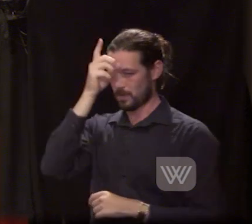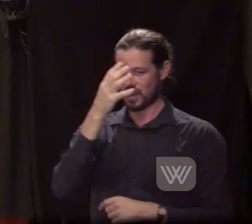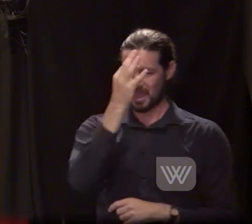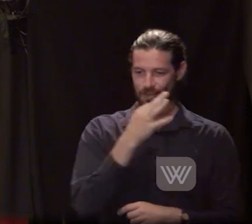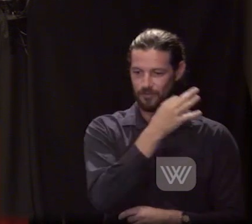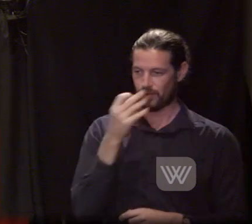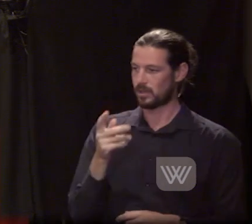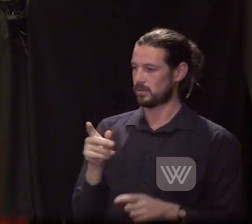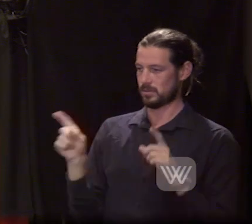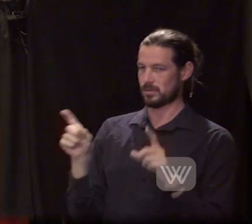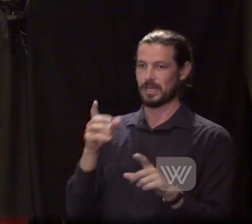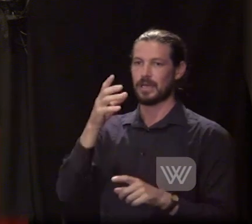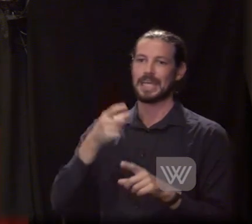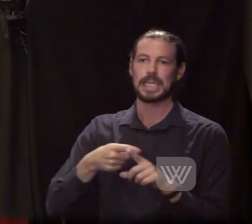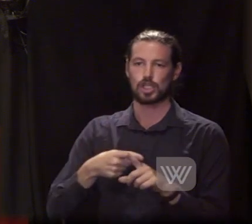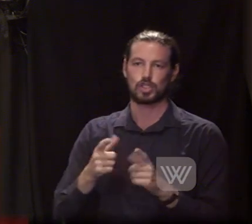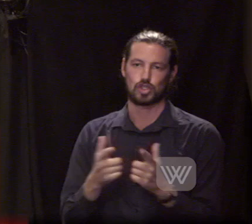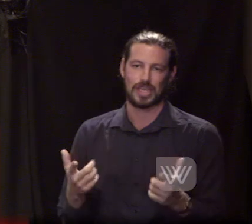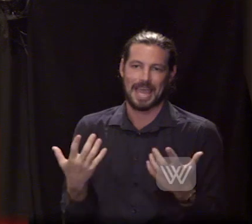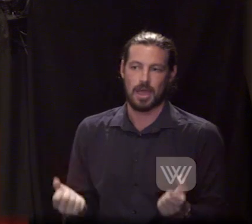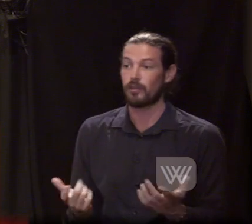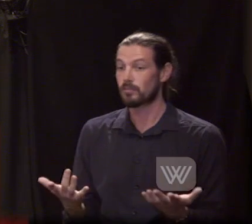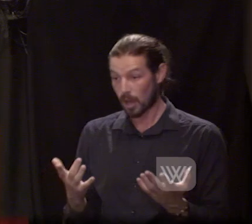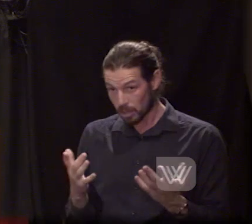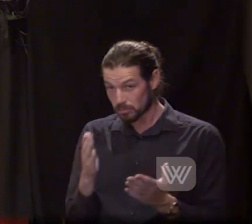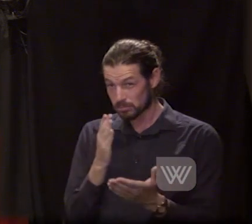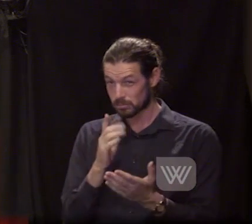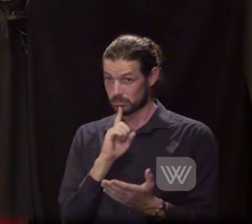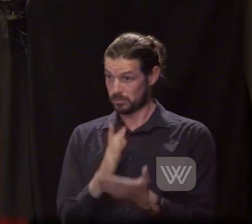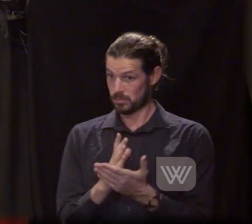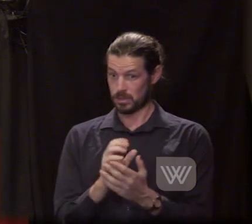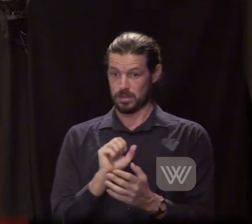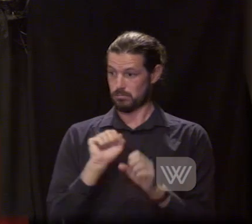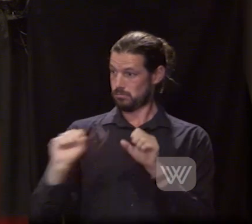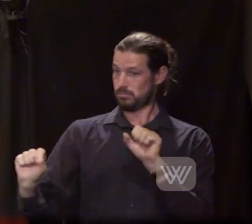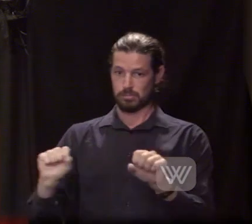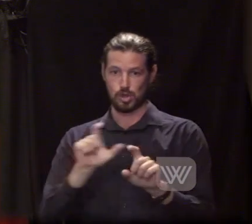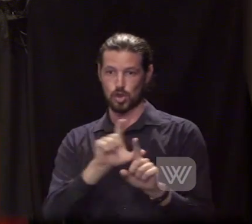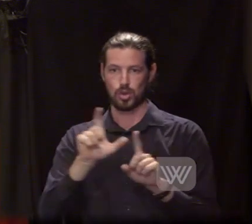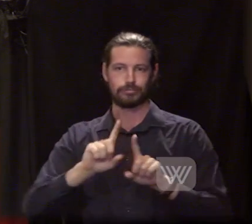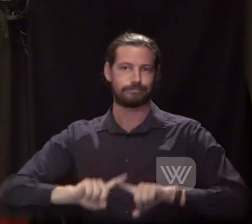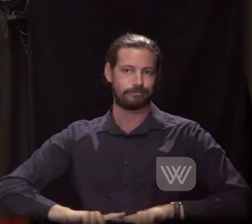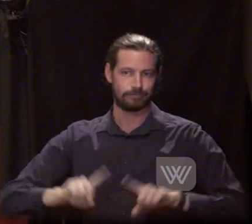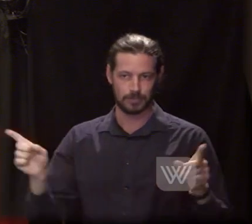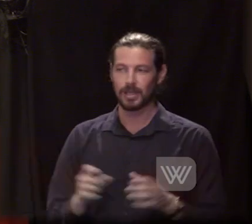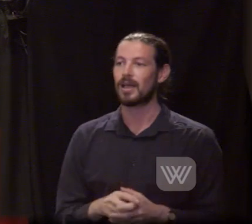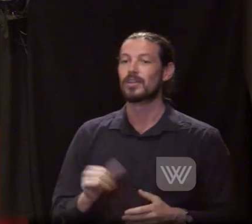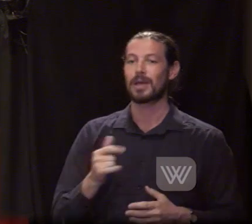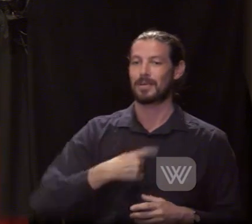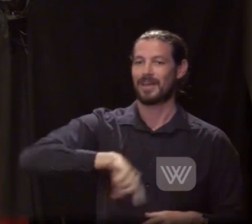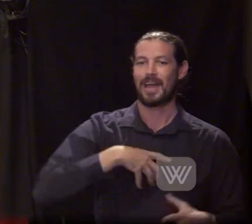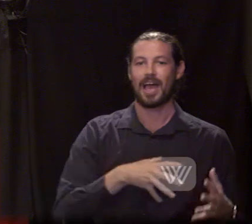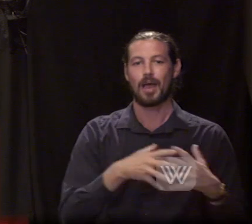spoke English, but their cultures are very different than ours. And so we found that something that is funny to Americans